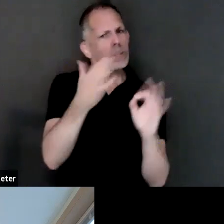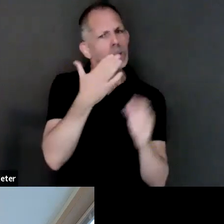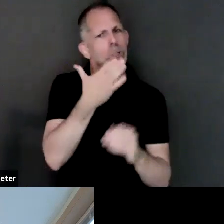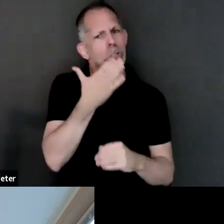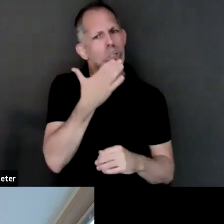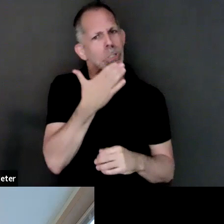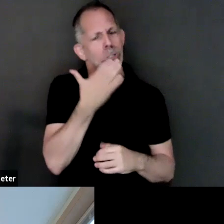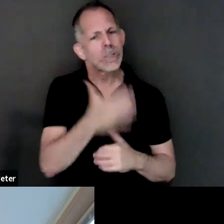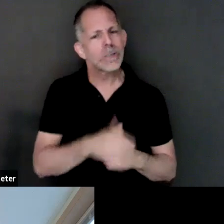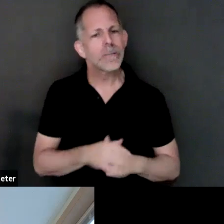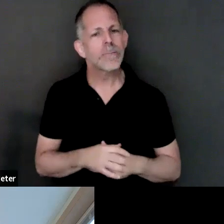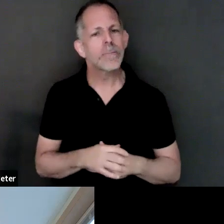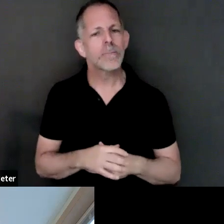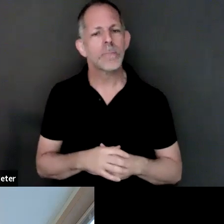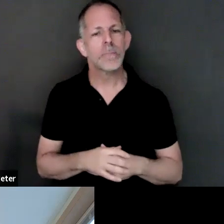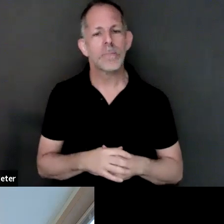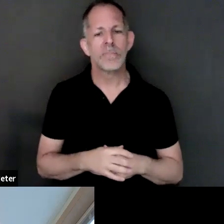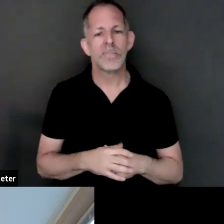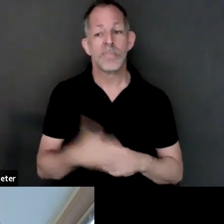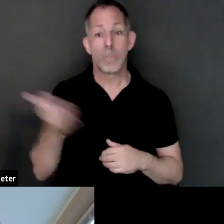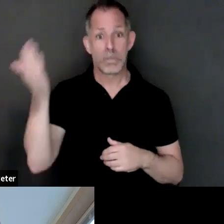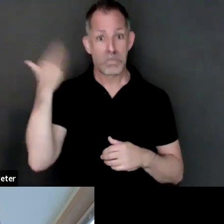adopt, and as it became more and more